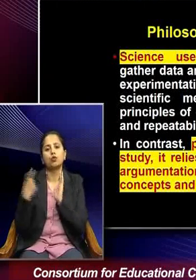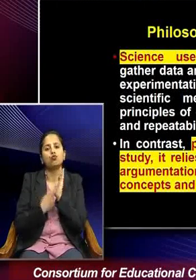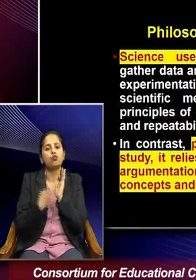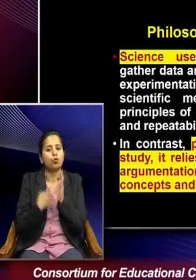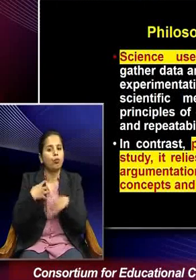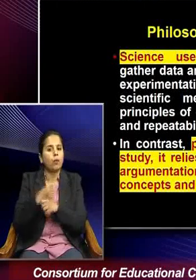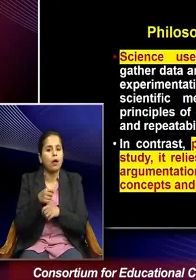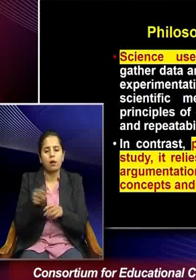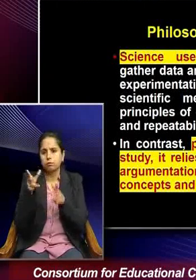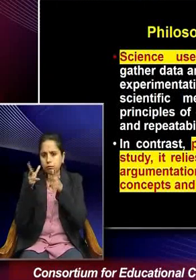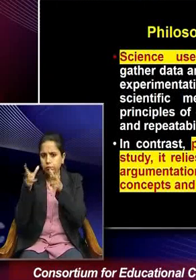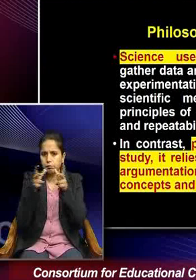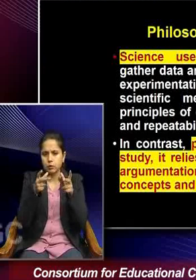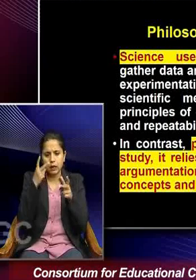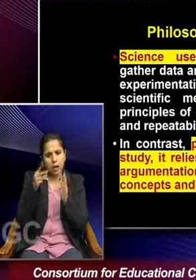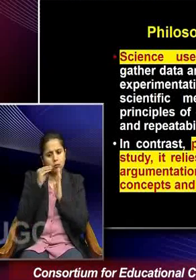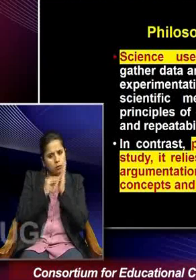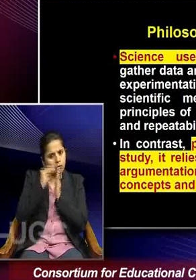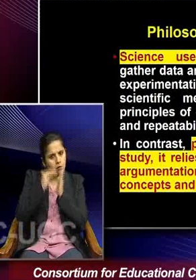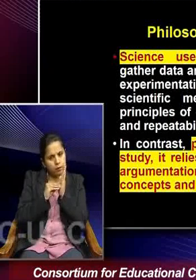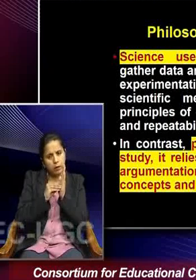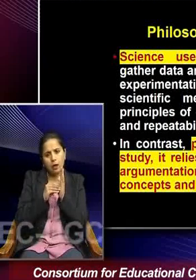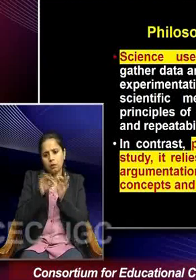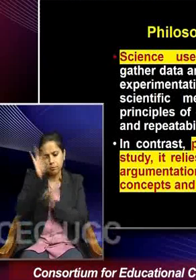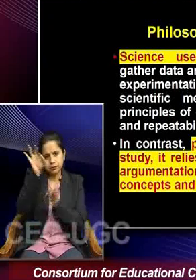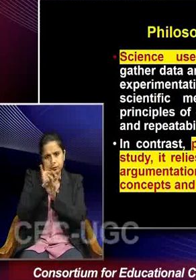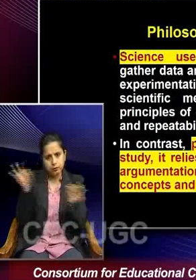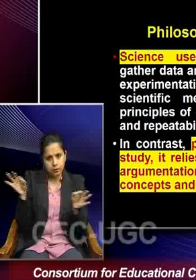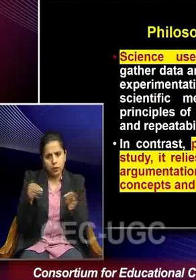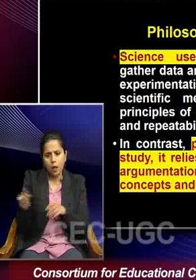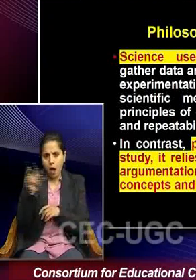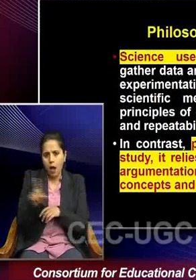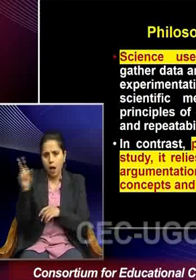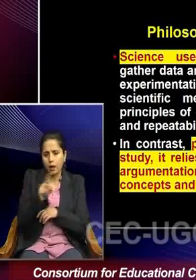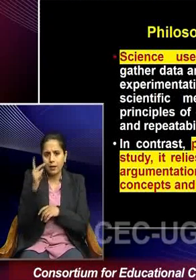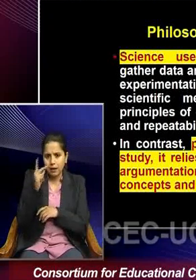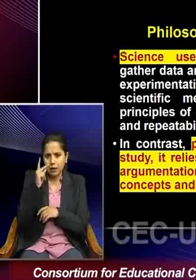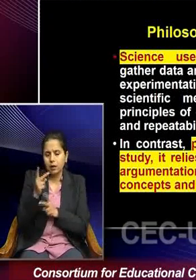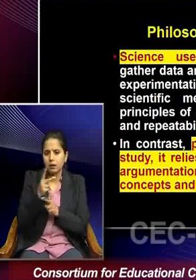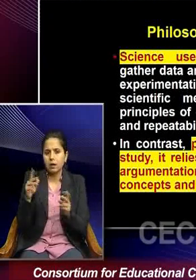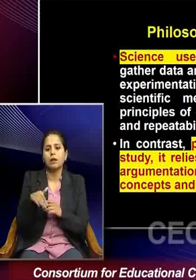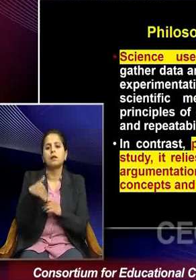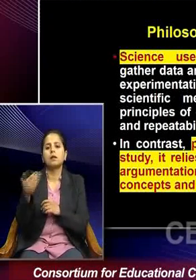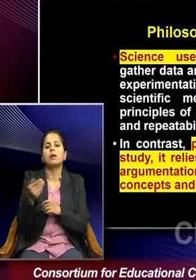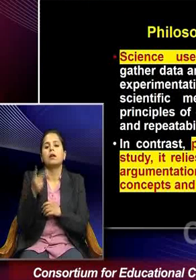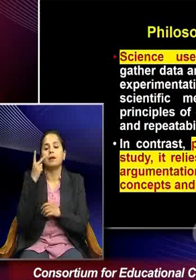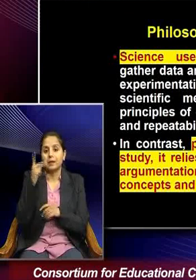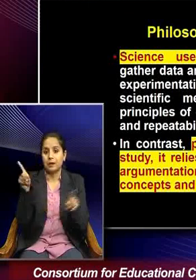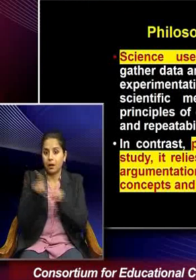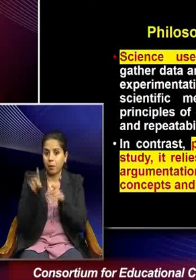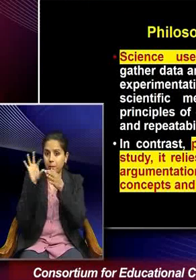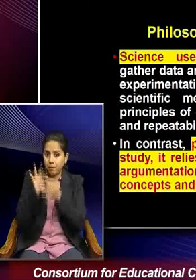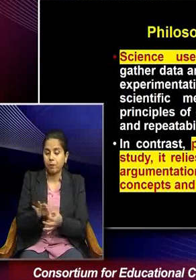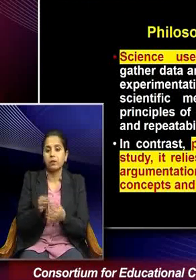of observation and measurement and repeatability. And therefore, in that aspect,